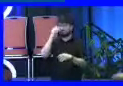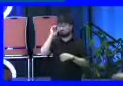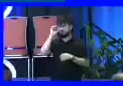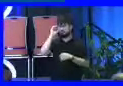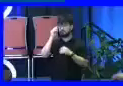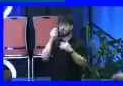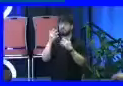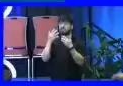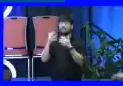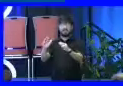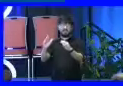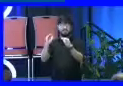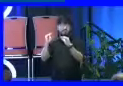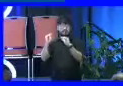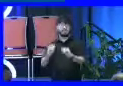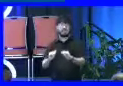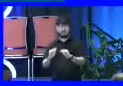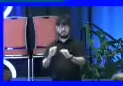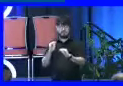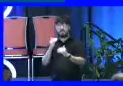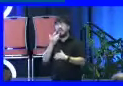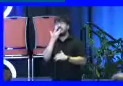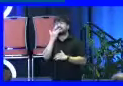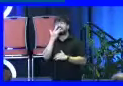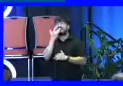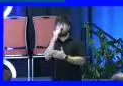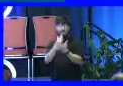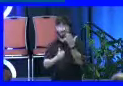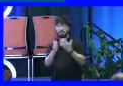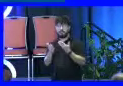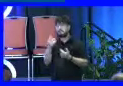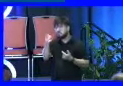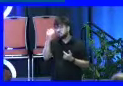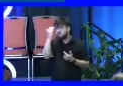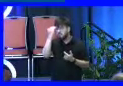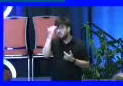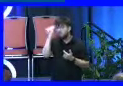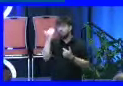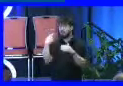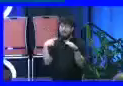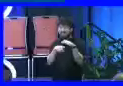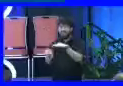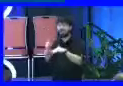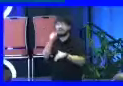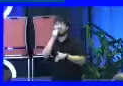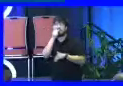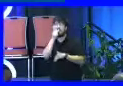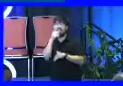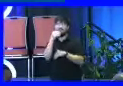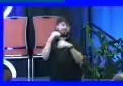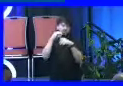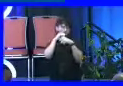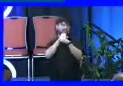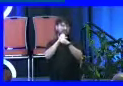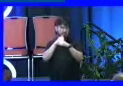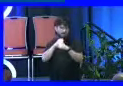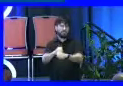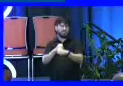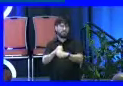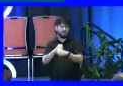And then all of our favorite component, as most of you all know, navigating privacy and confidentiality protections in